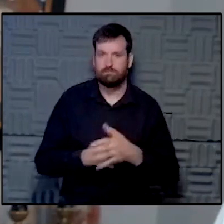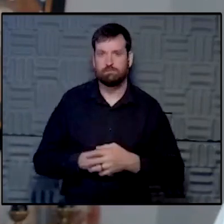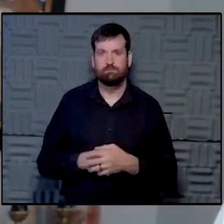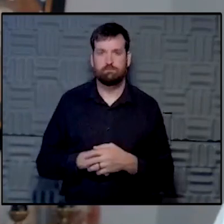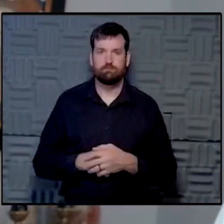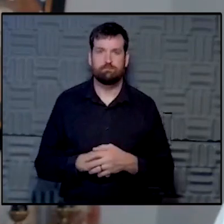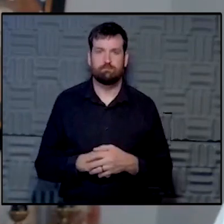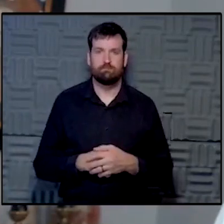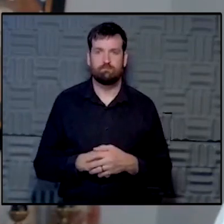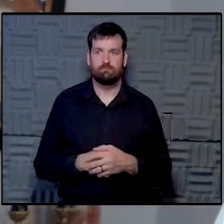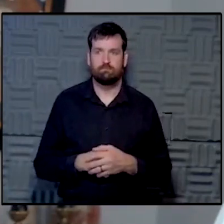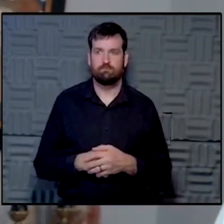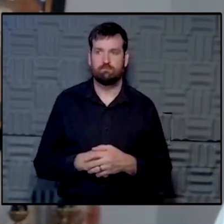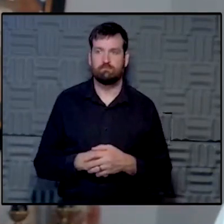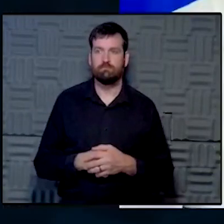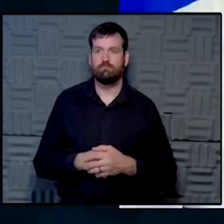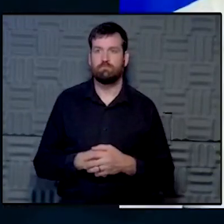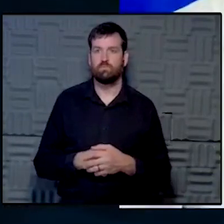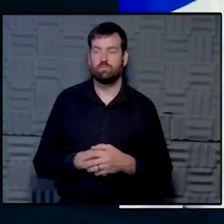cases.